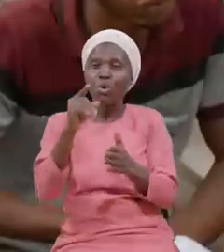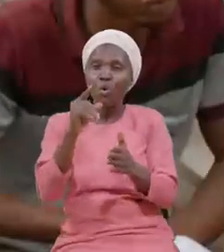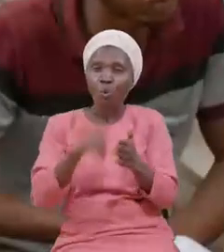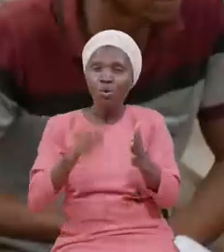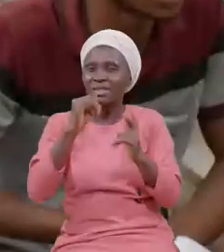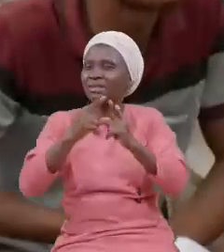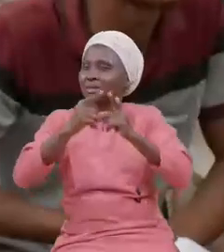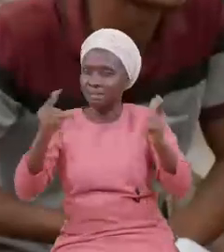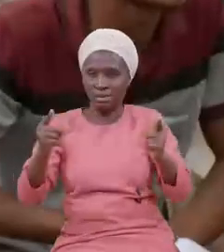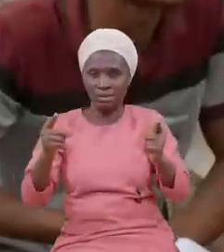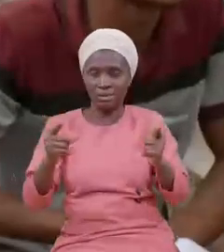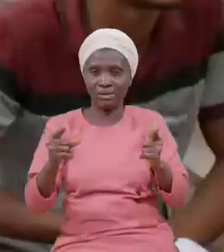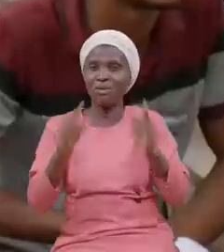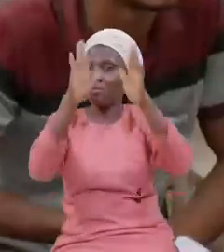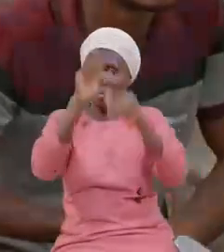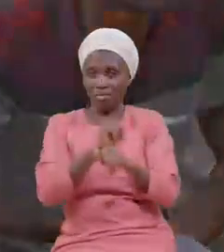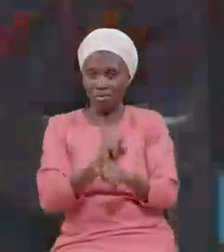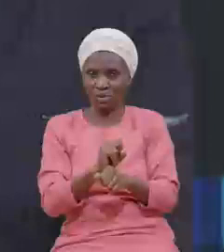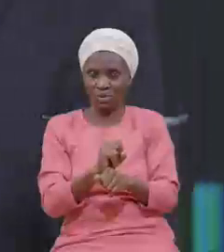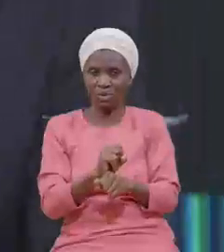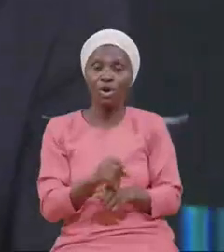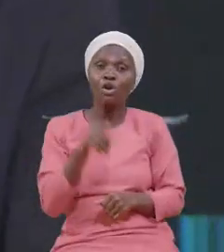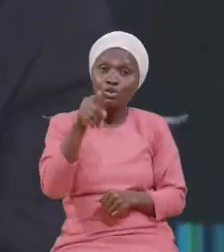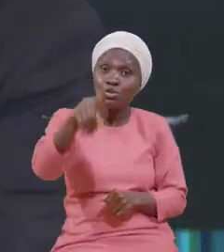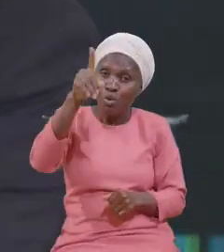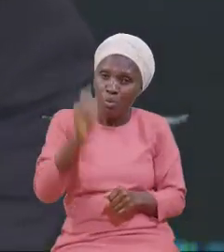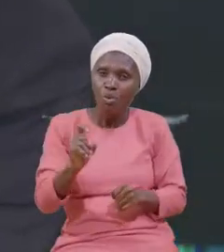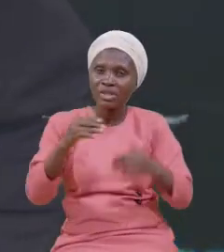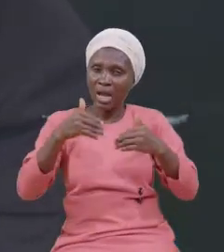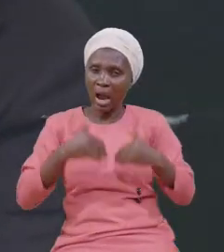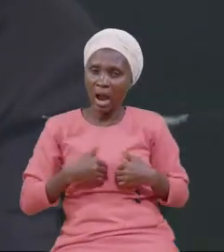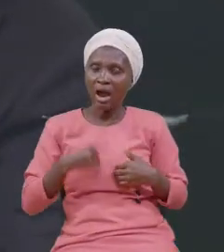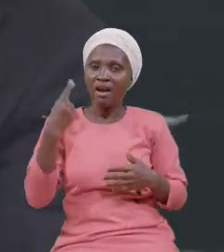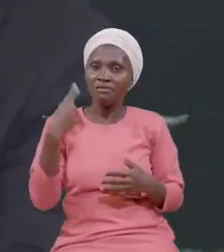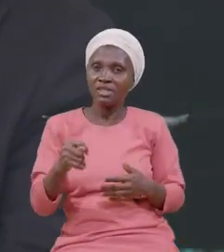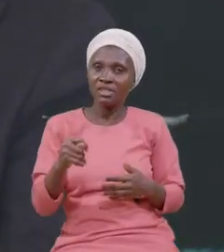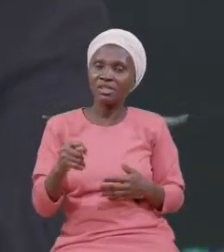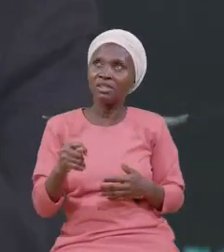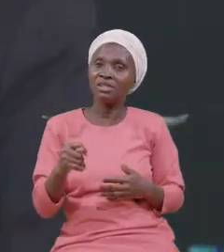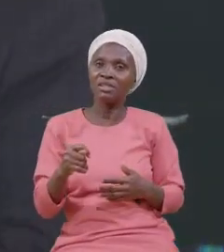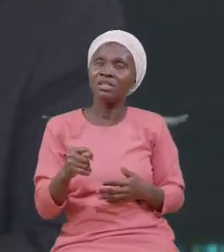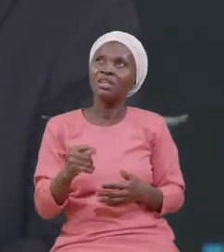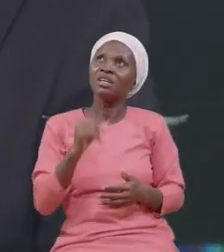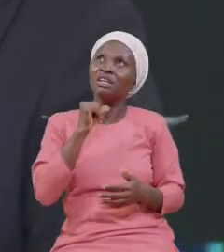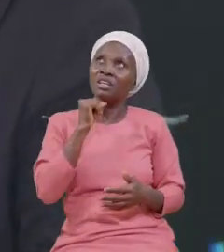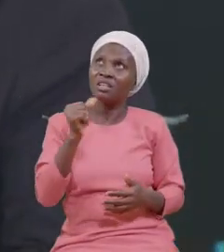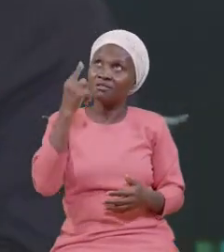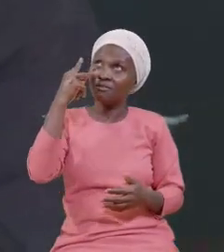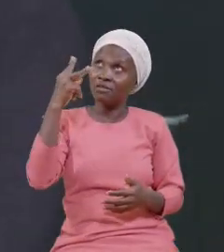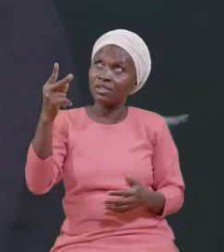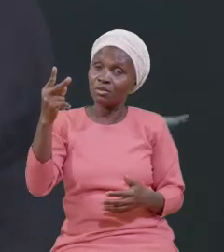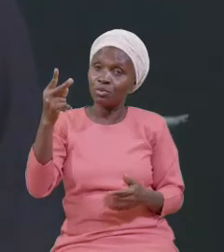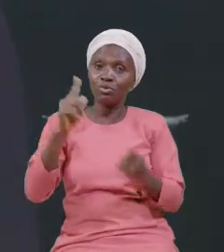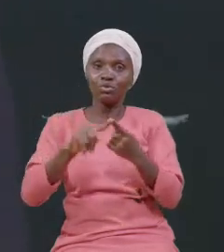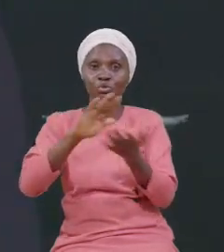of God, you must have the invisible to become visible unto you. Look at